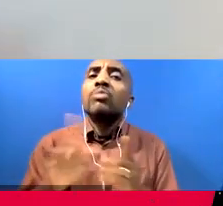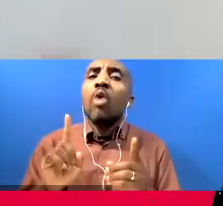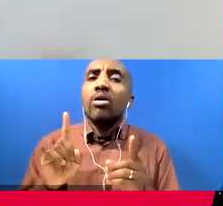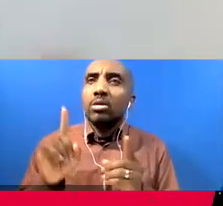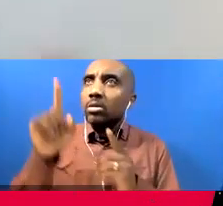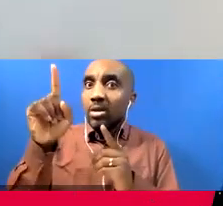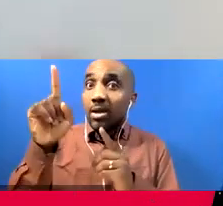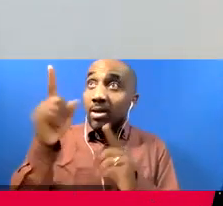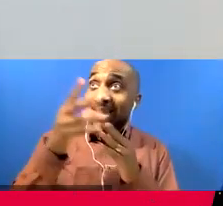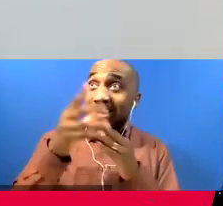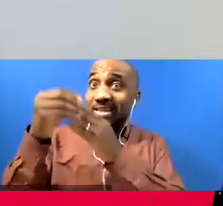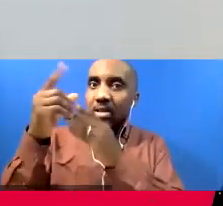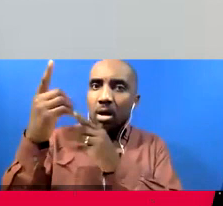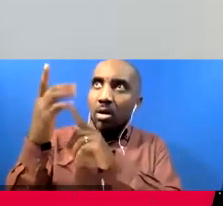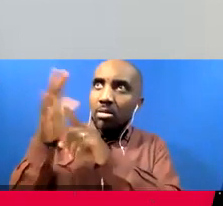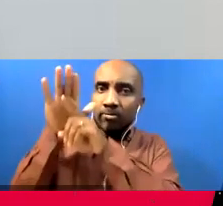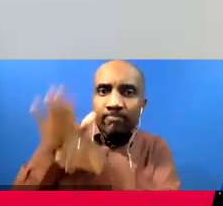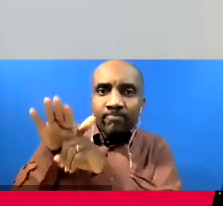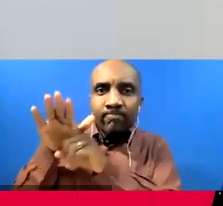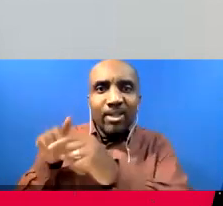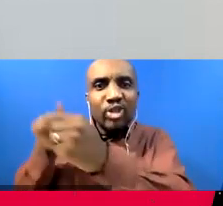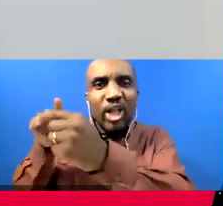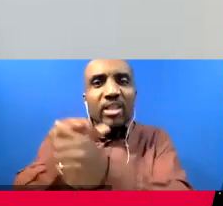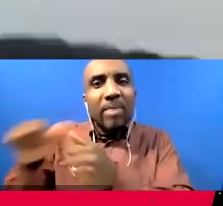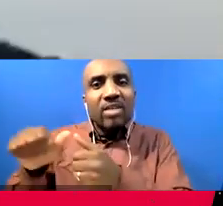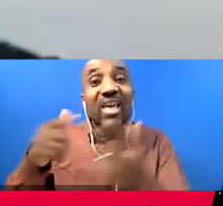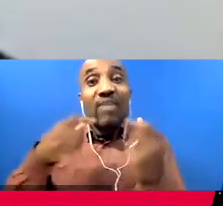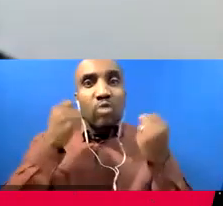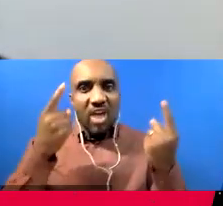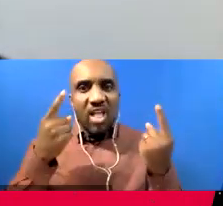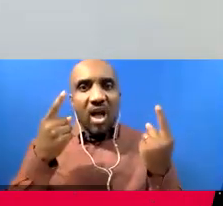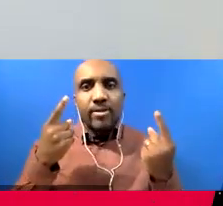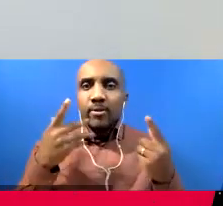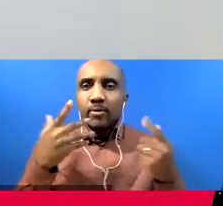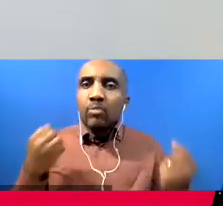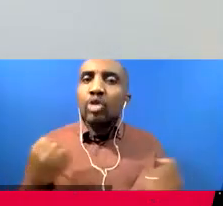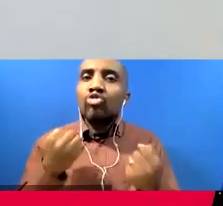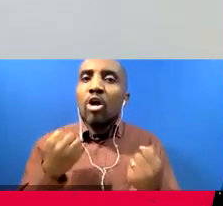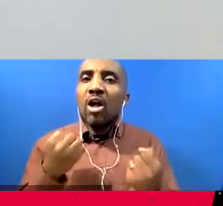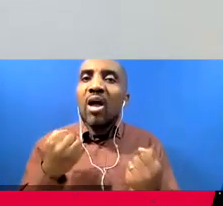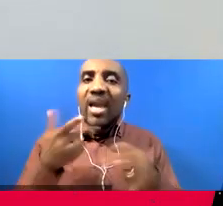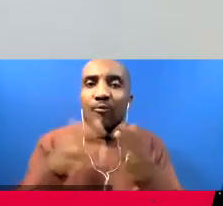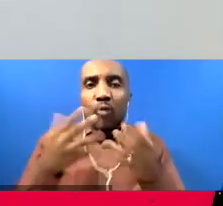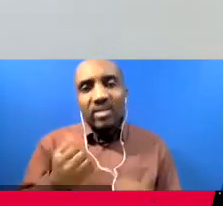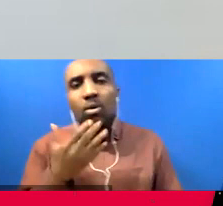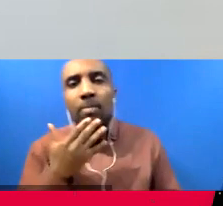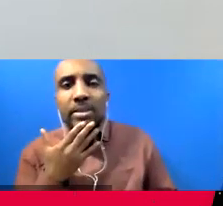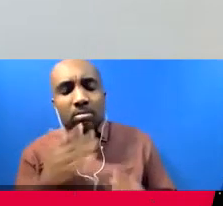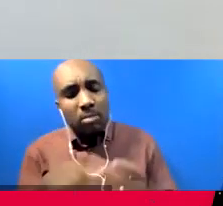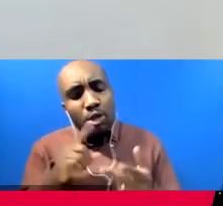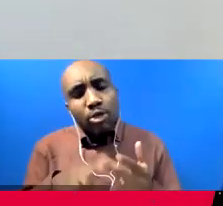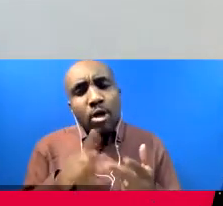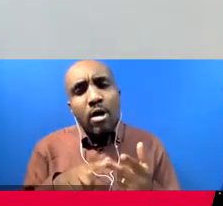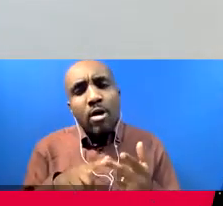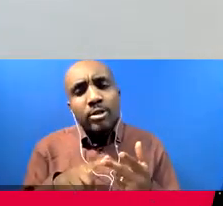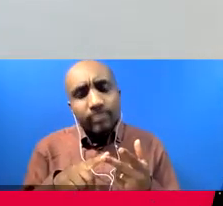will naturally just bring the monster back to its size, and we can confront it better together. And then the